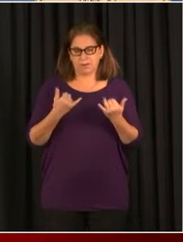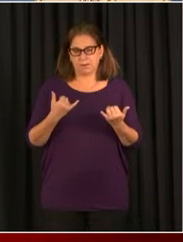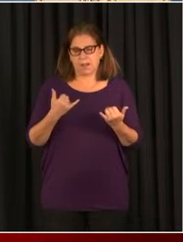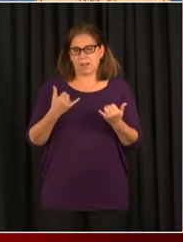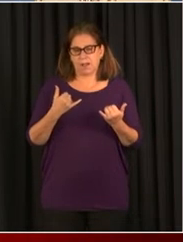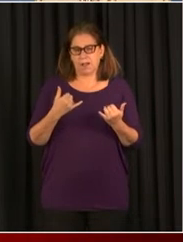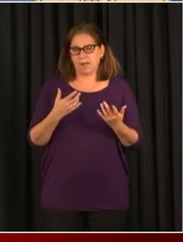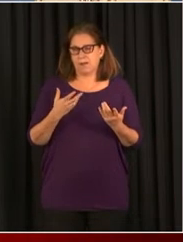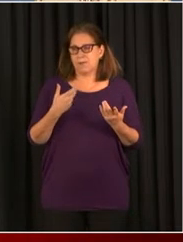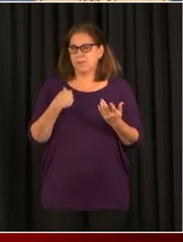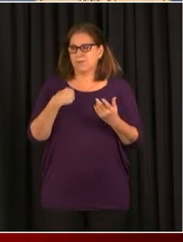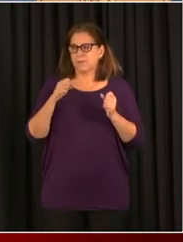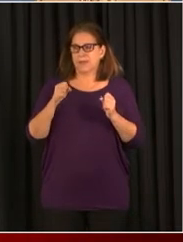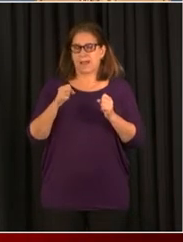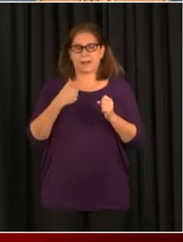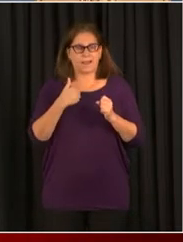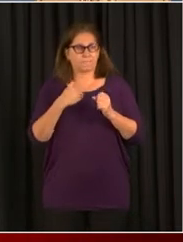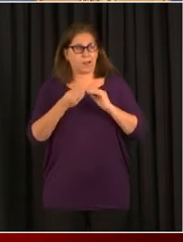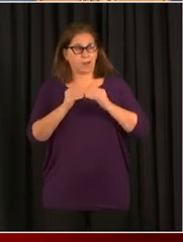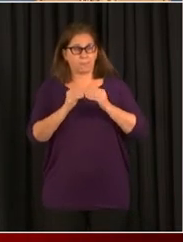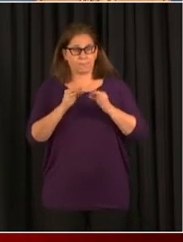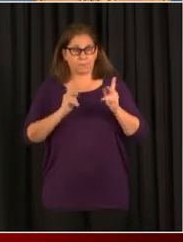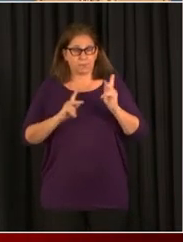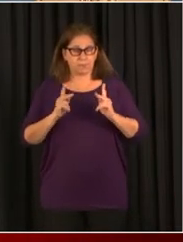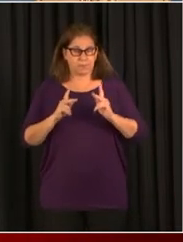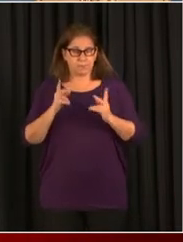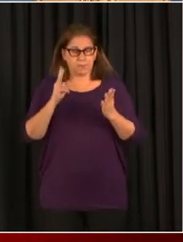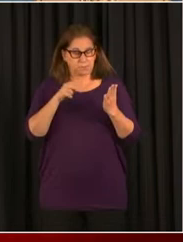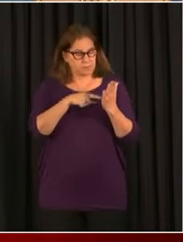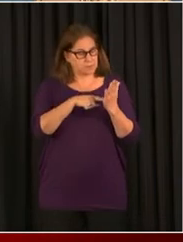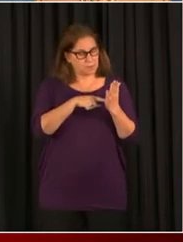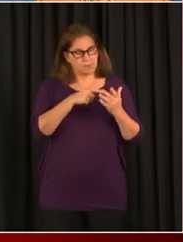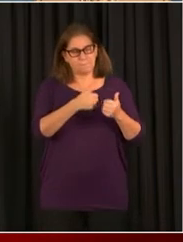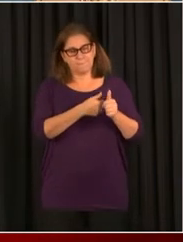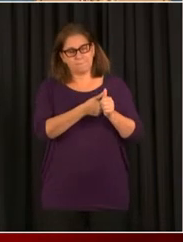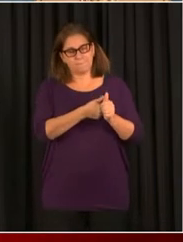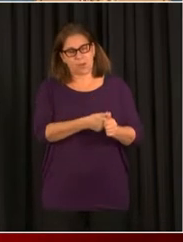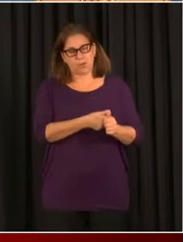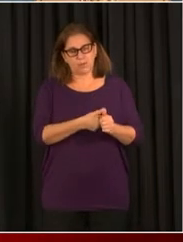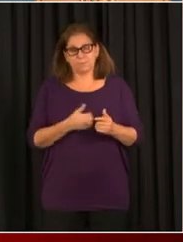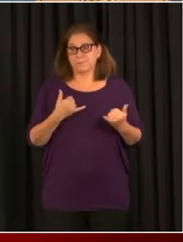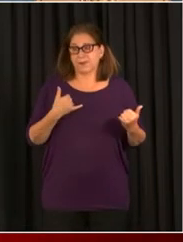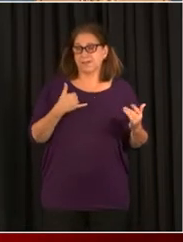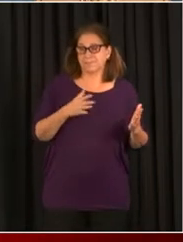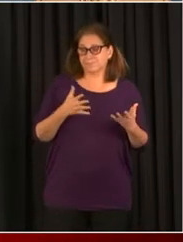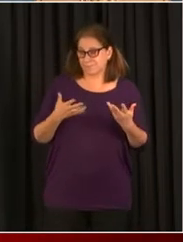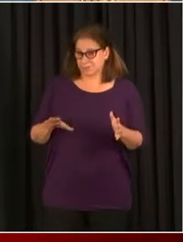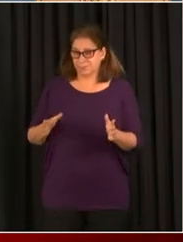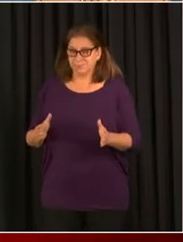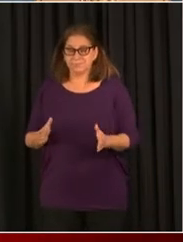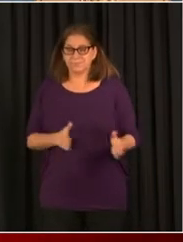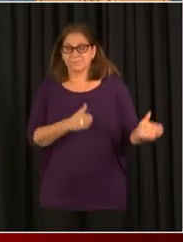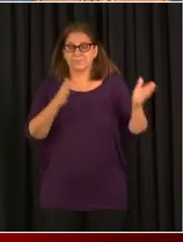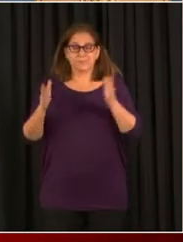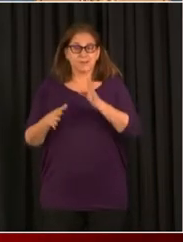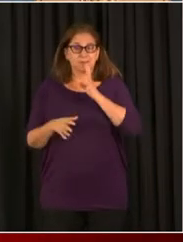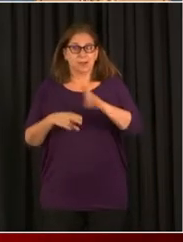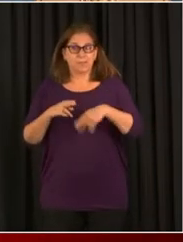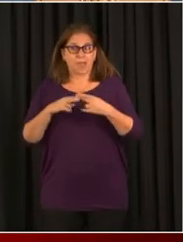well. Now let me turn to our holiday guidance, because we're coming up